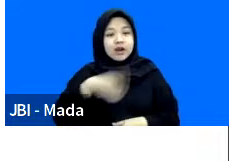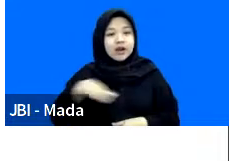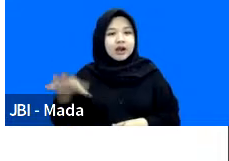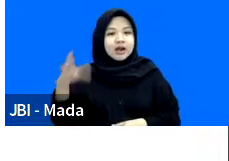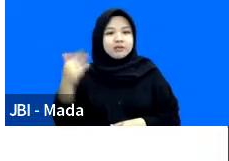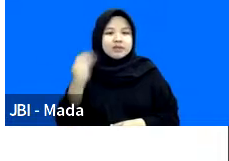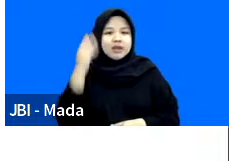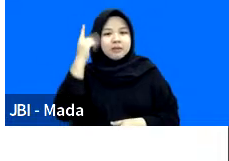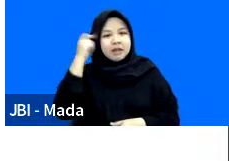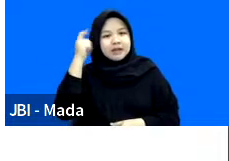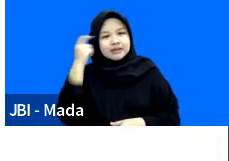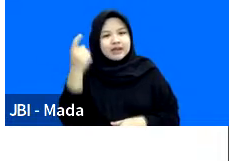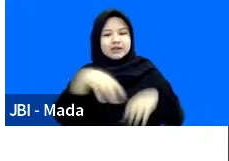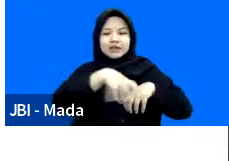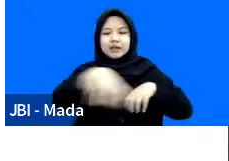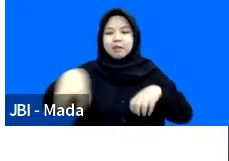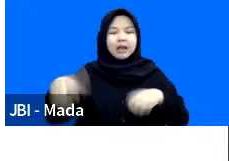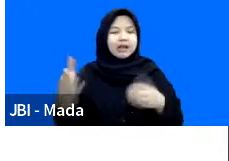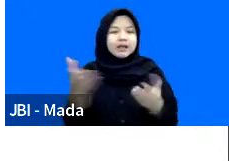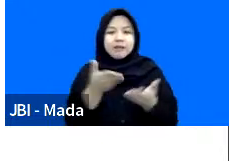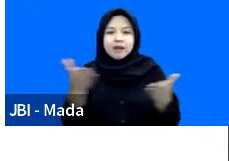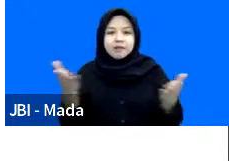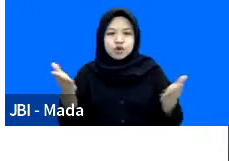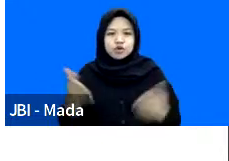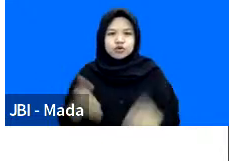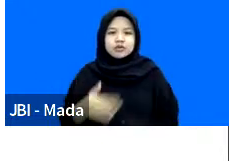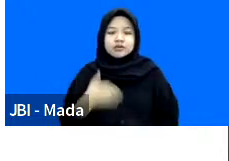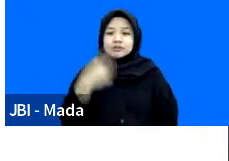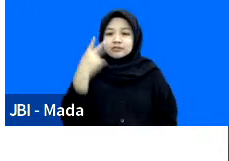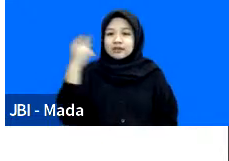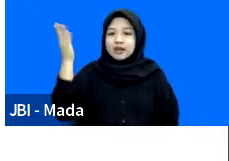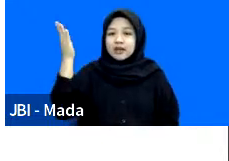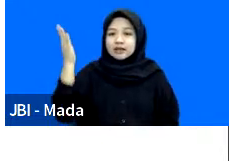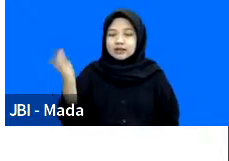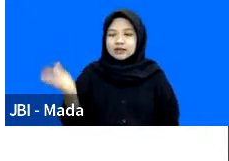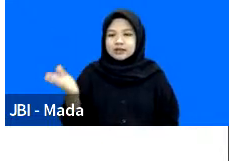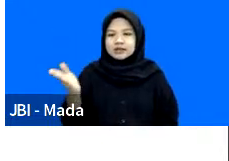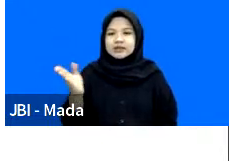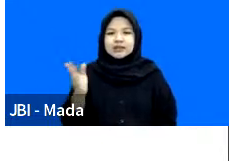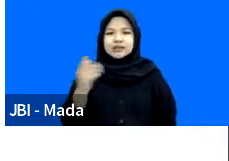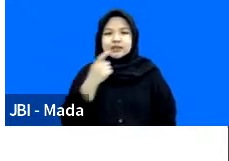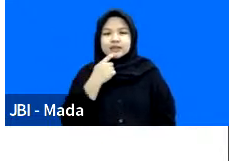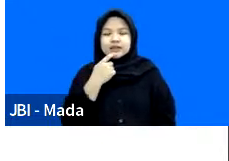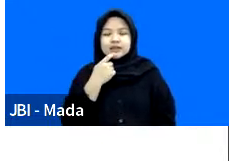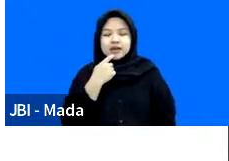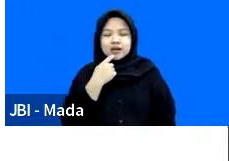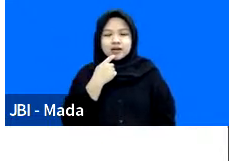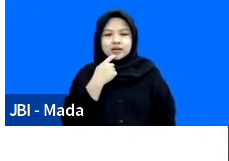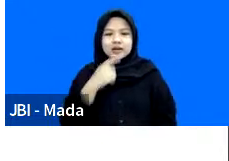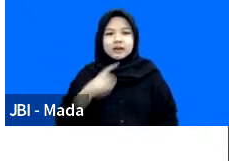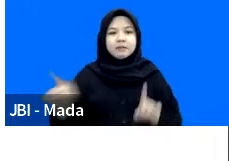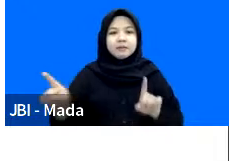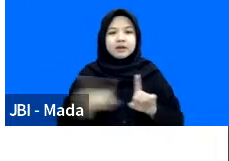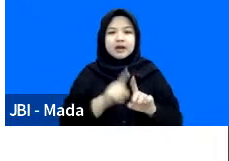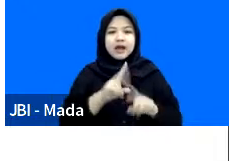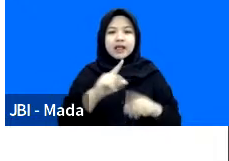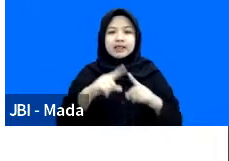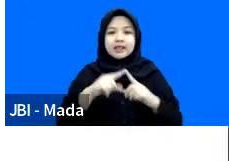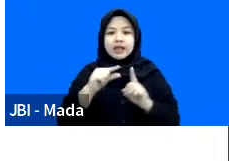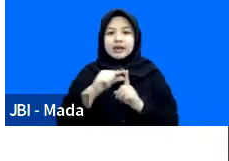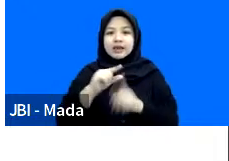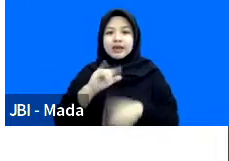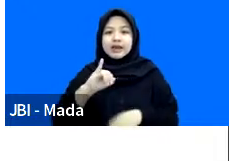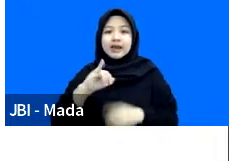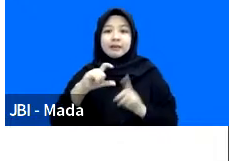highlight that our approach is also very much framed around the rapid approach, which is a